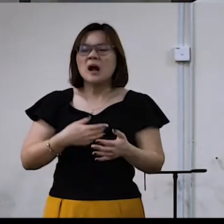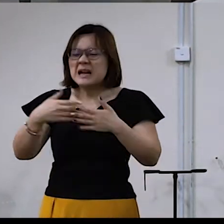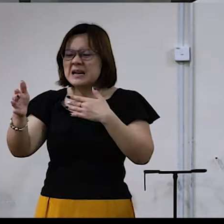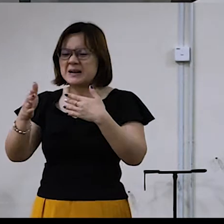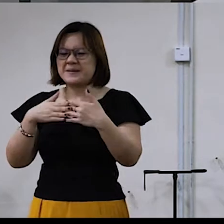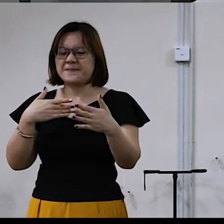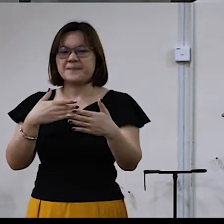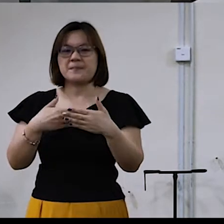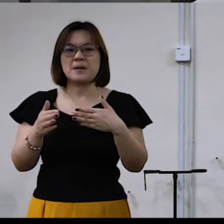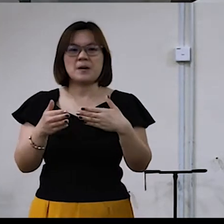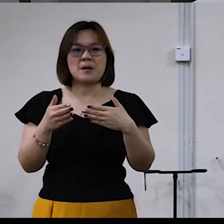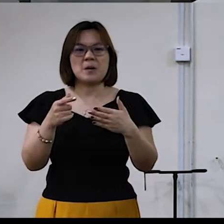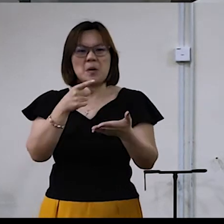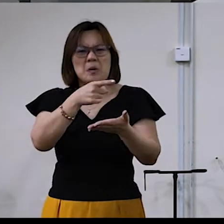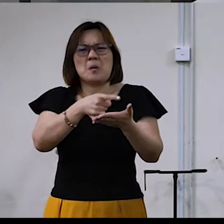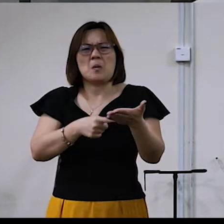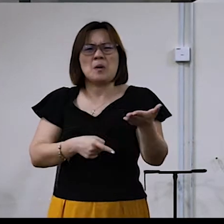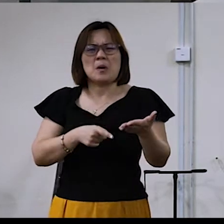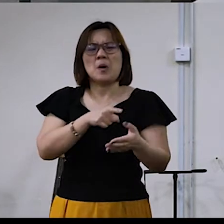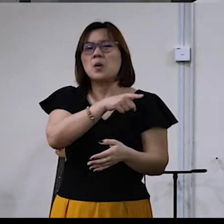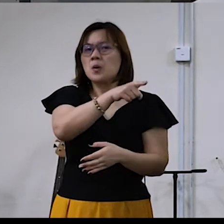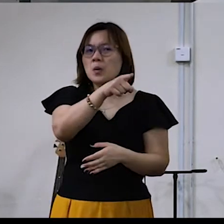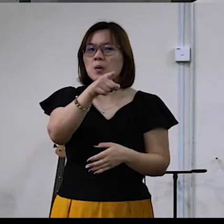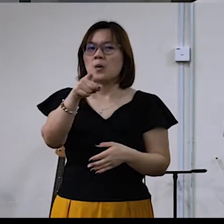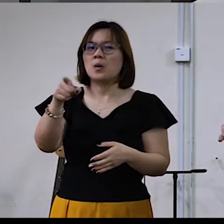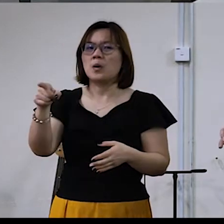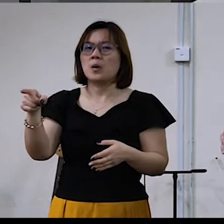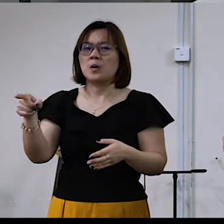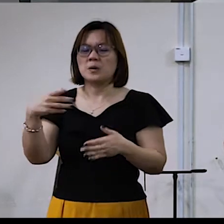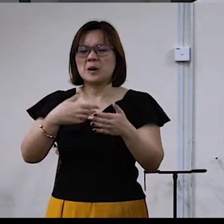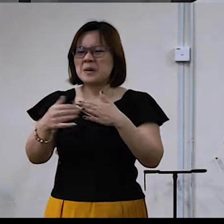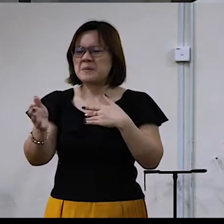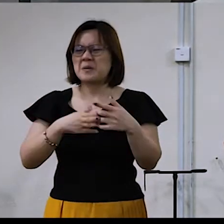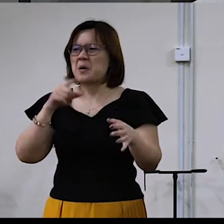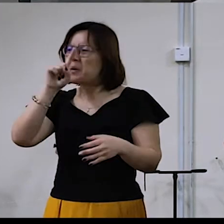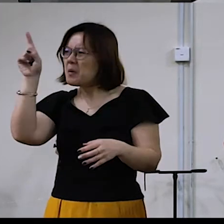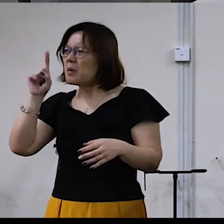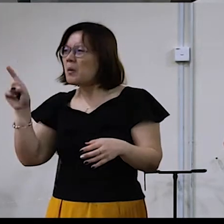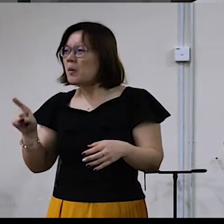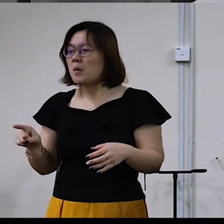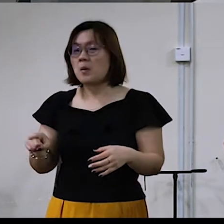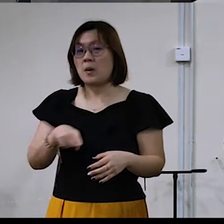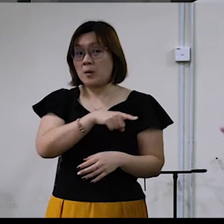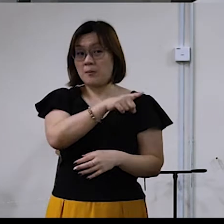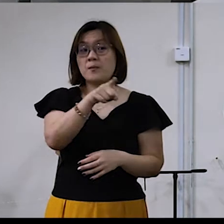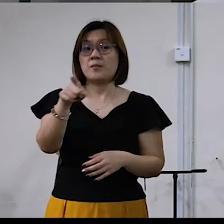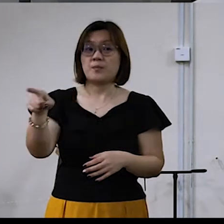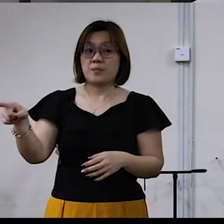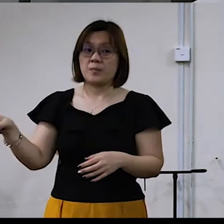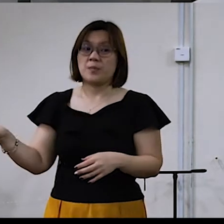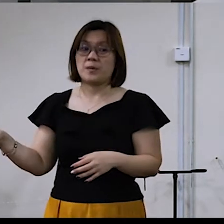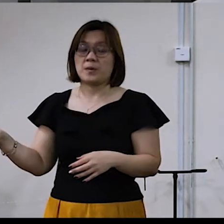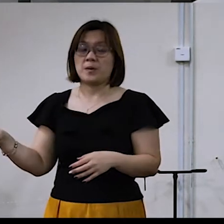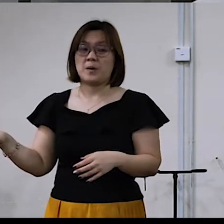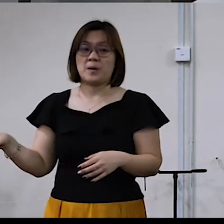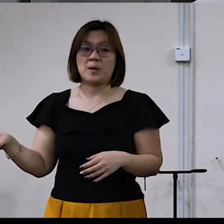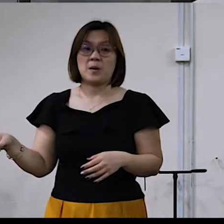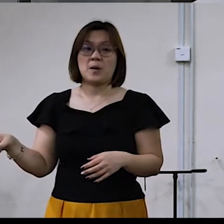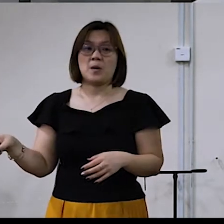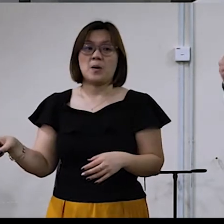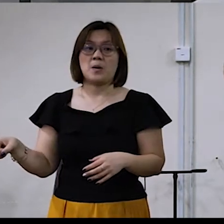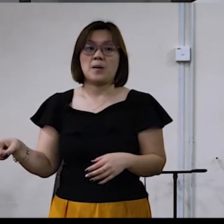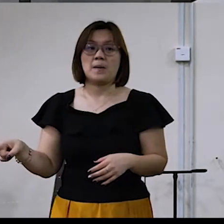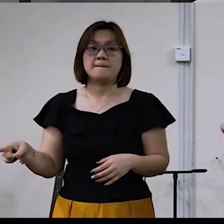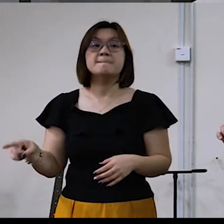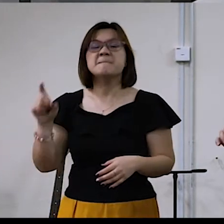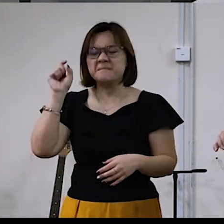poor, you must continue to spend time with God. And I did just that. Even though I was on holiday, but I